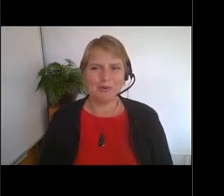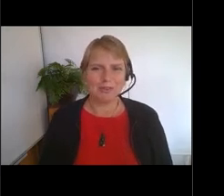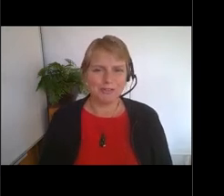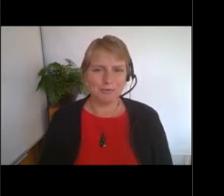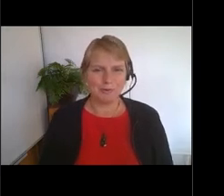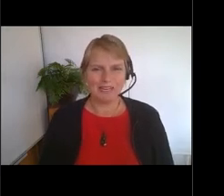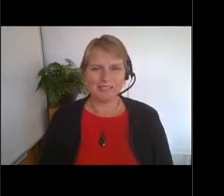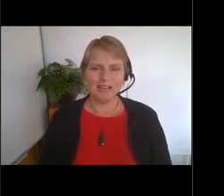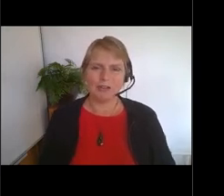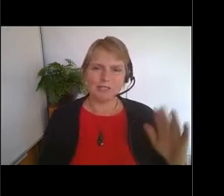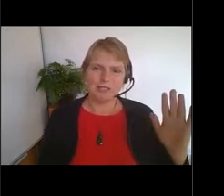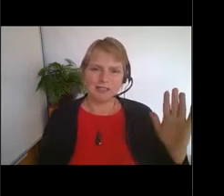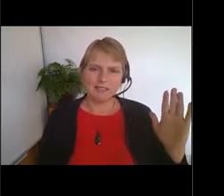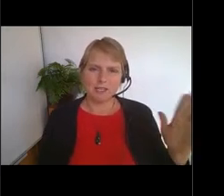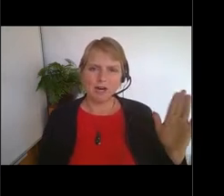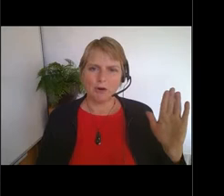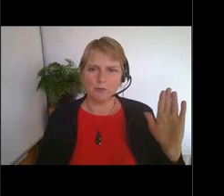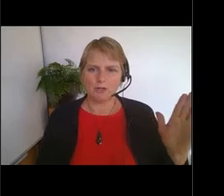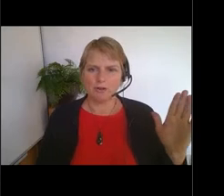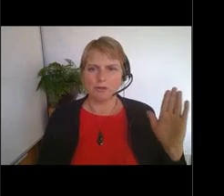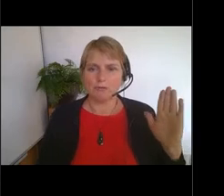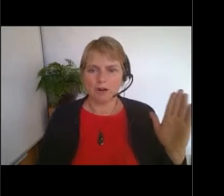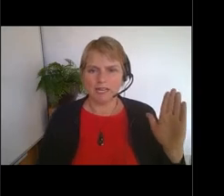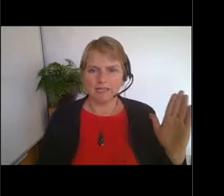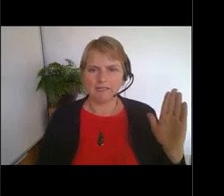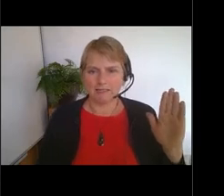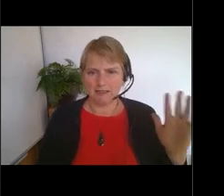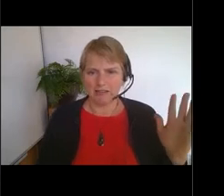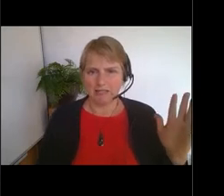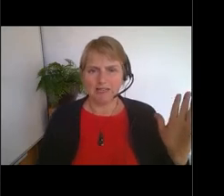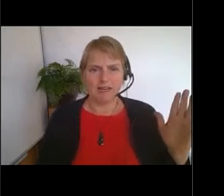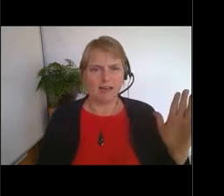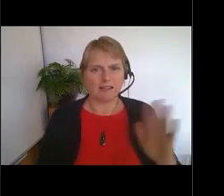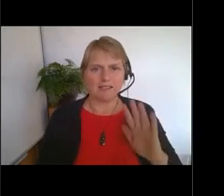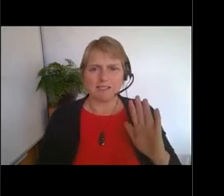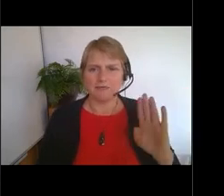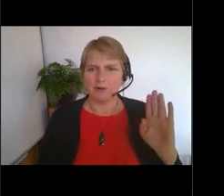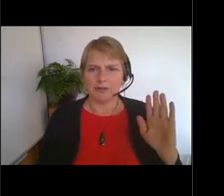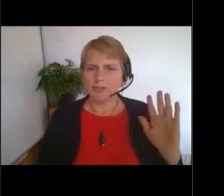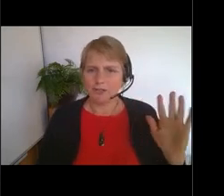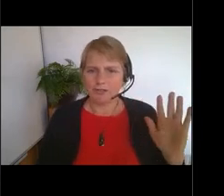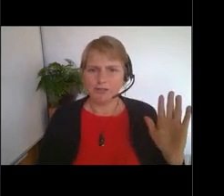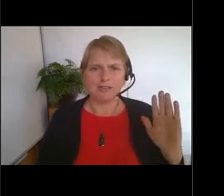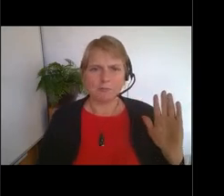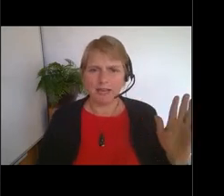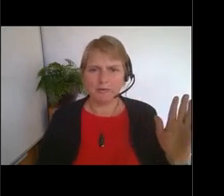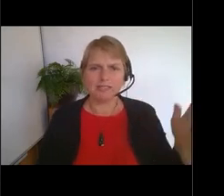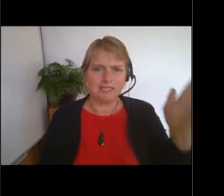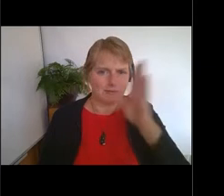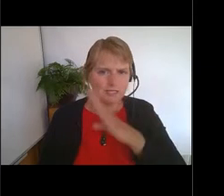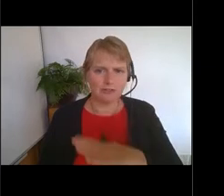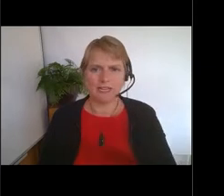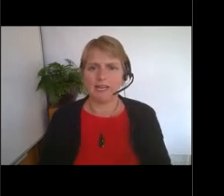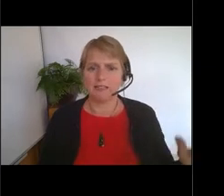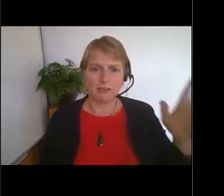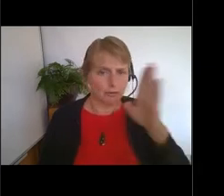you who are new to webinars, you'll see that there's a dialogue box on your right-hand side. This is for you to use, have a play with, set